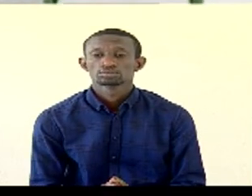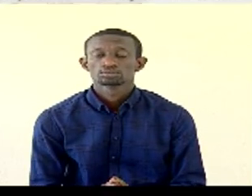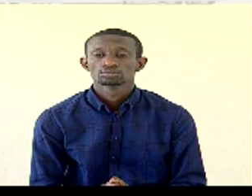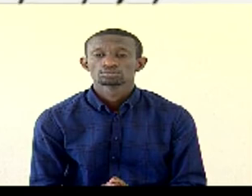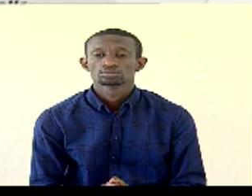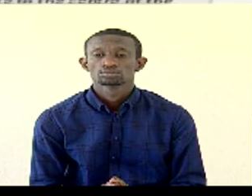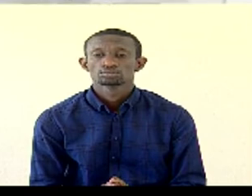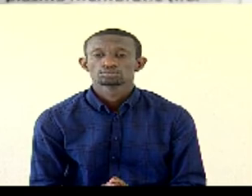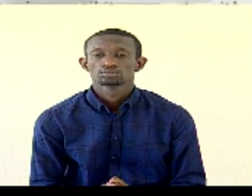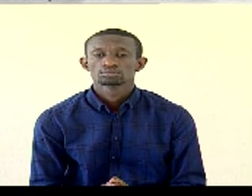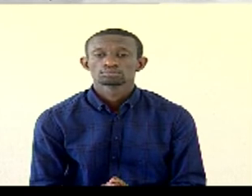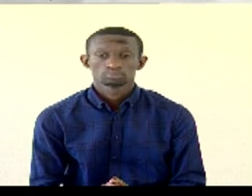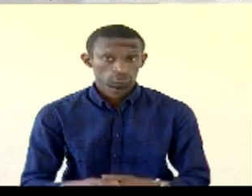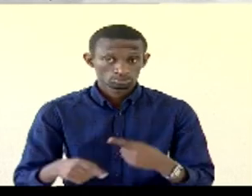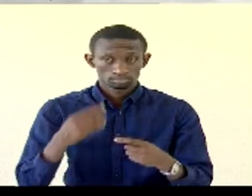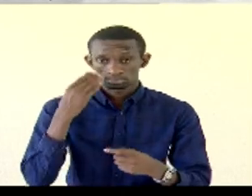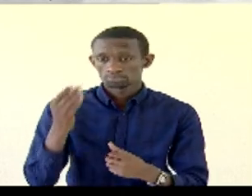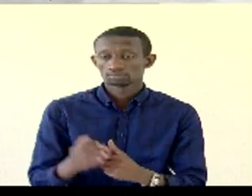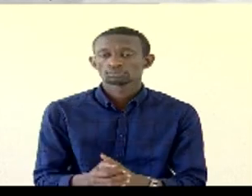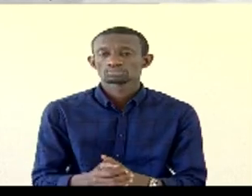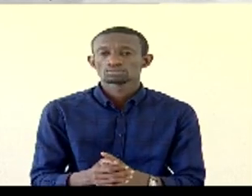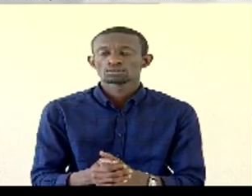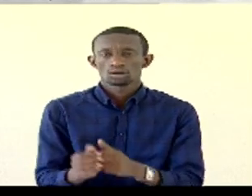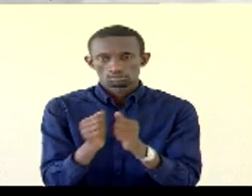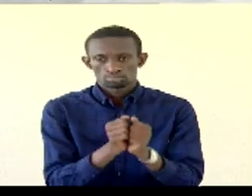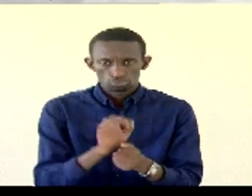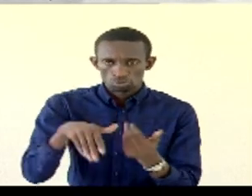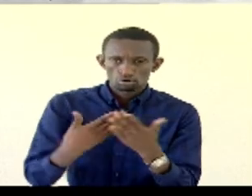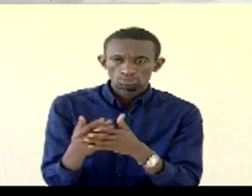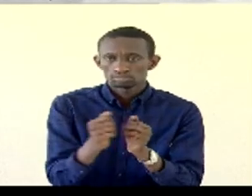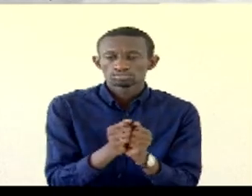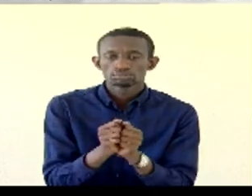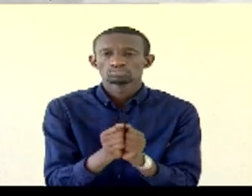And here we go to put it all together as a sum up.